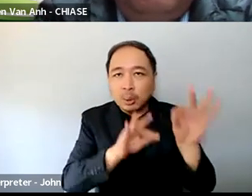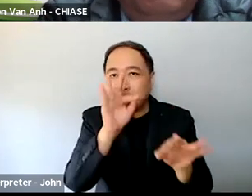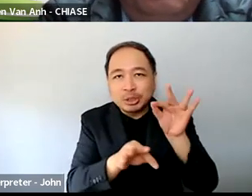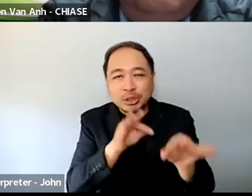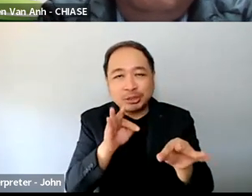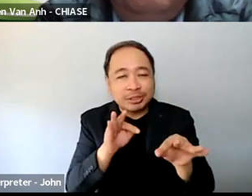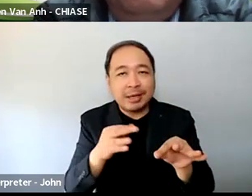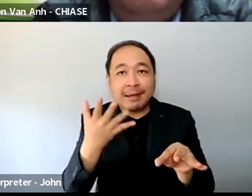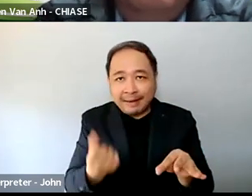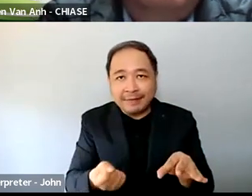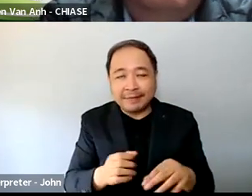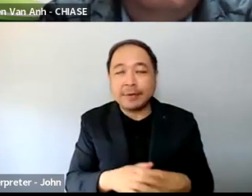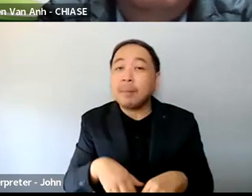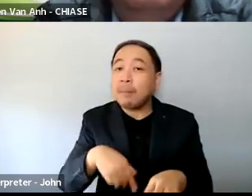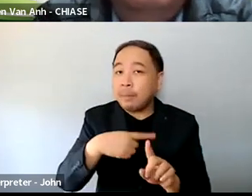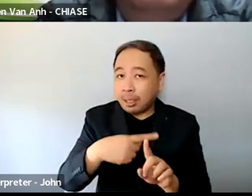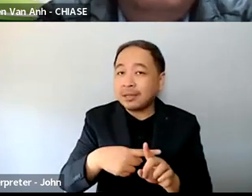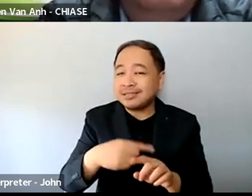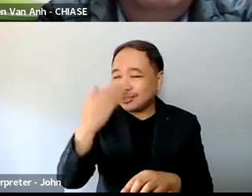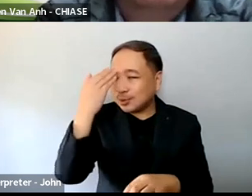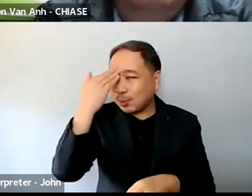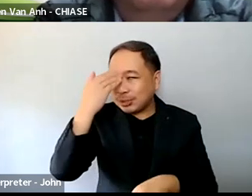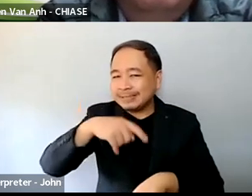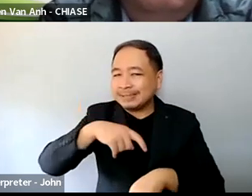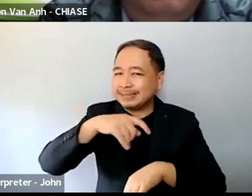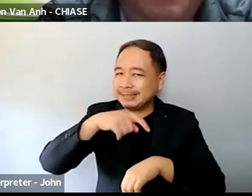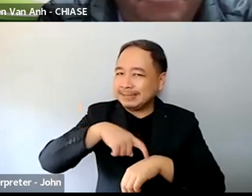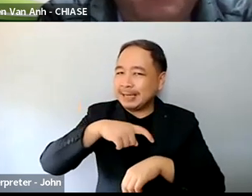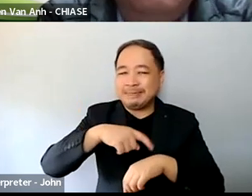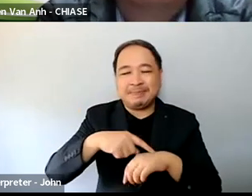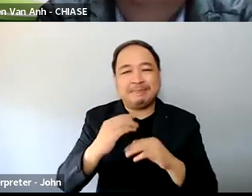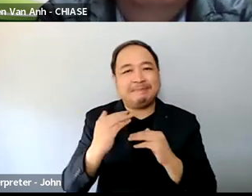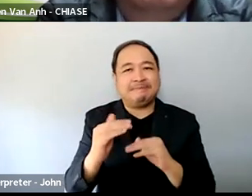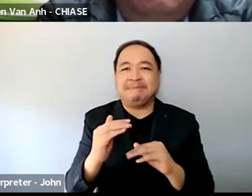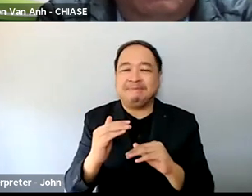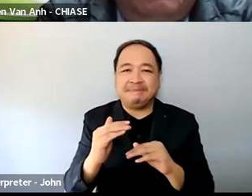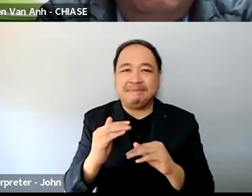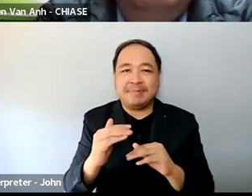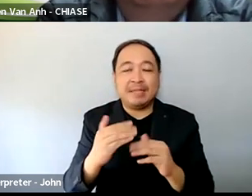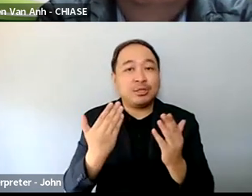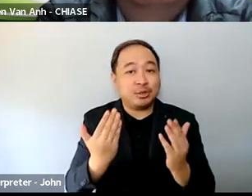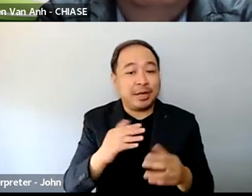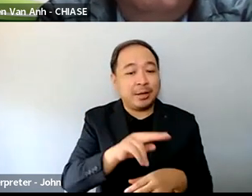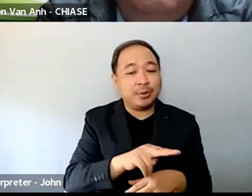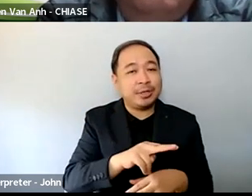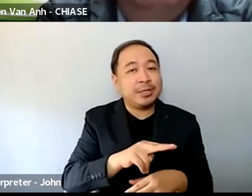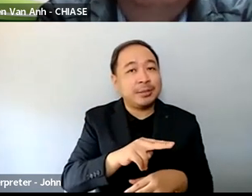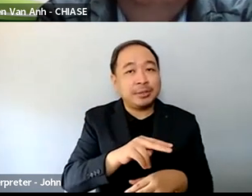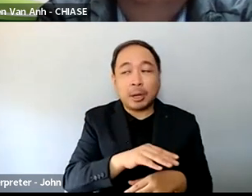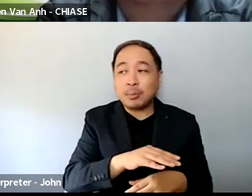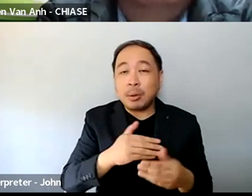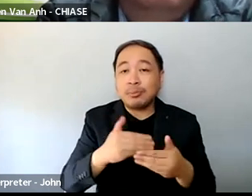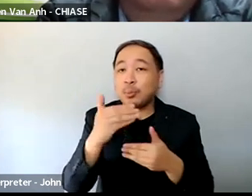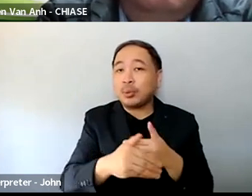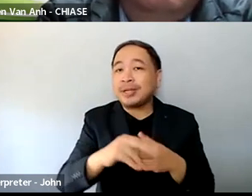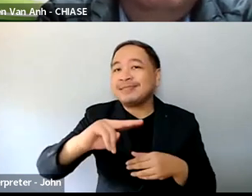also mindful about the time. We need to move to the second session, part of the second session